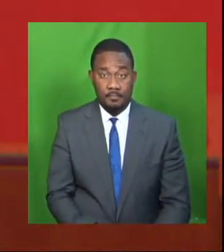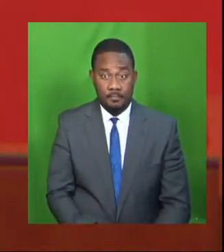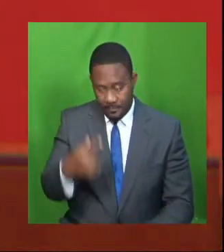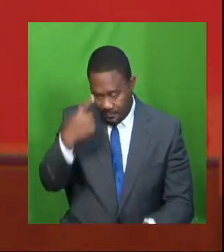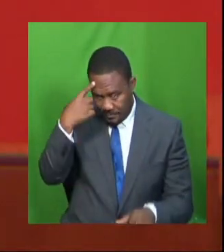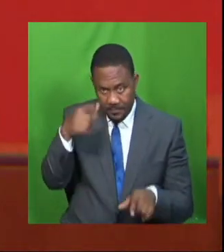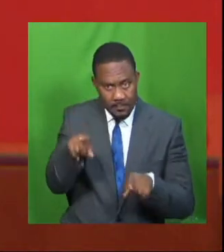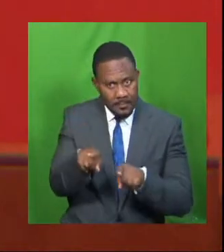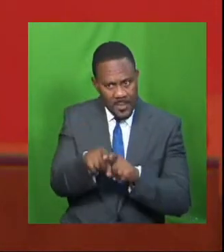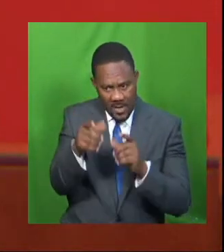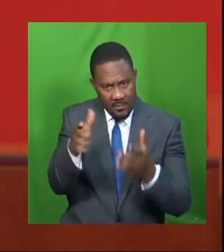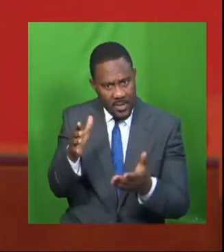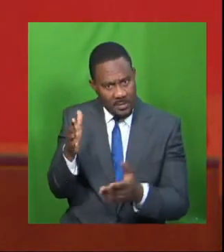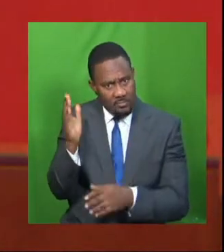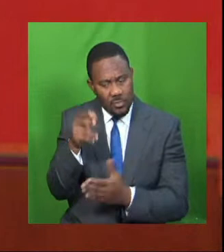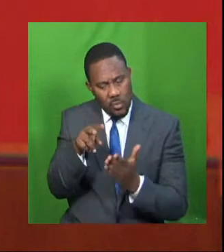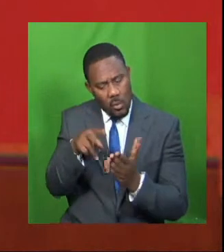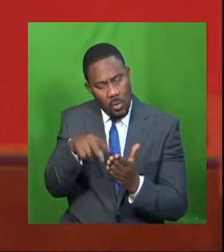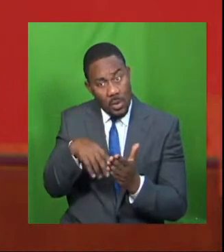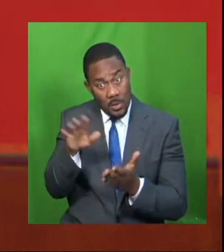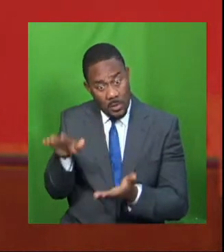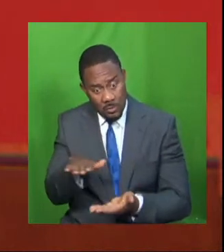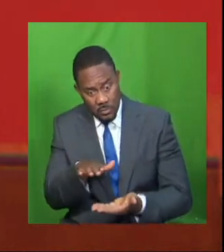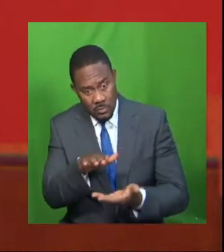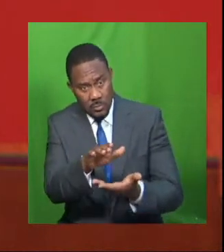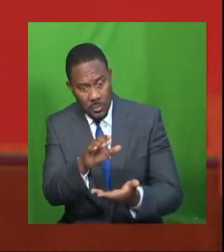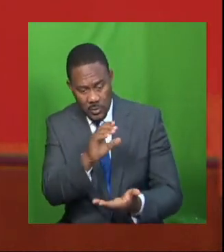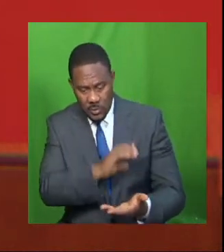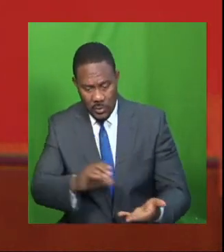Yes. So,